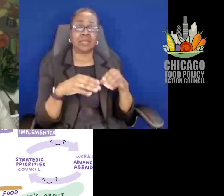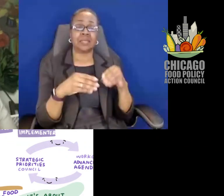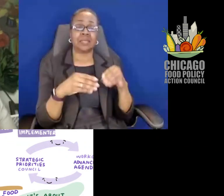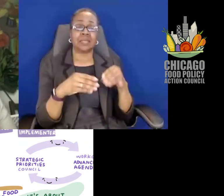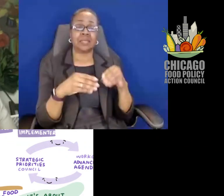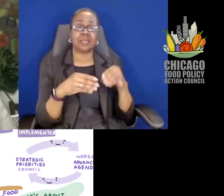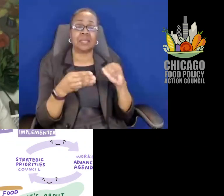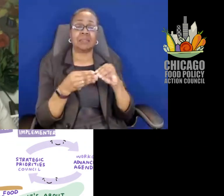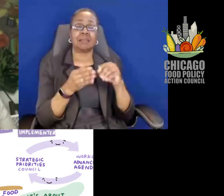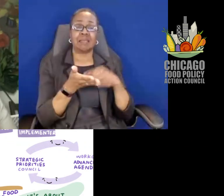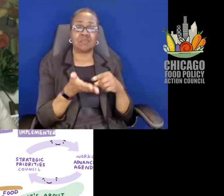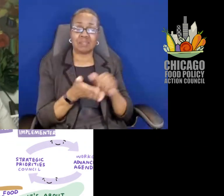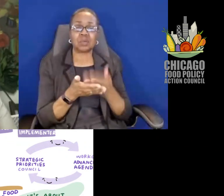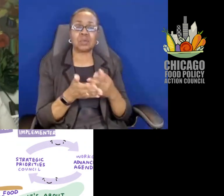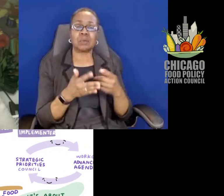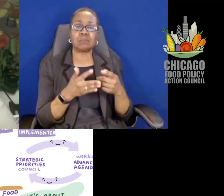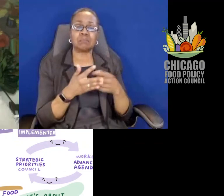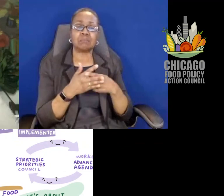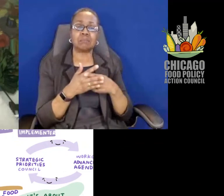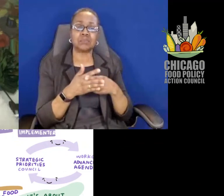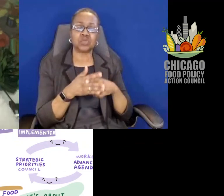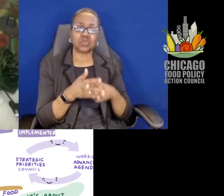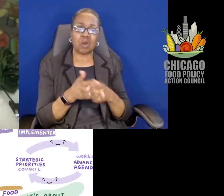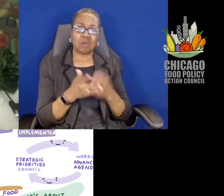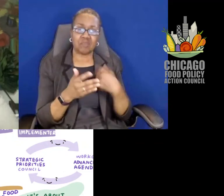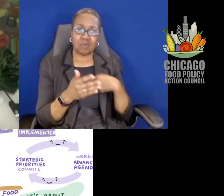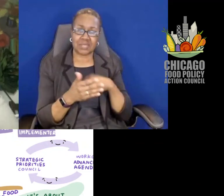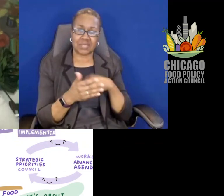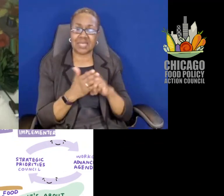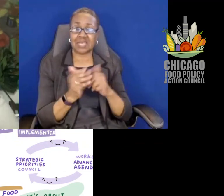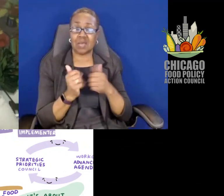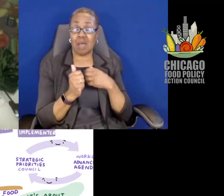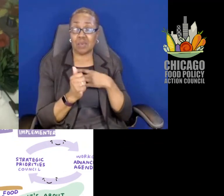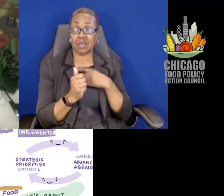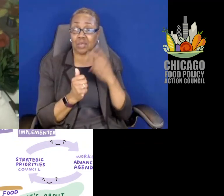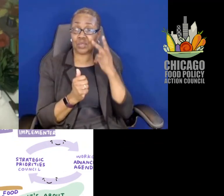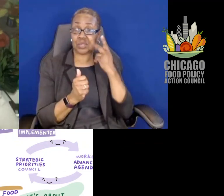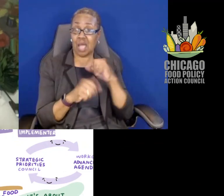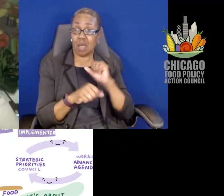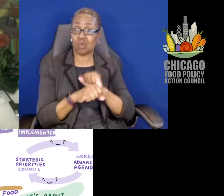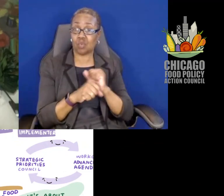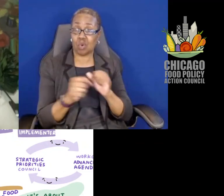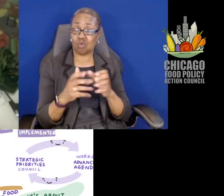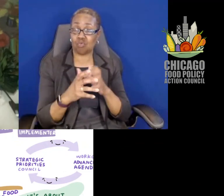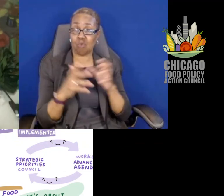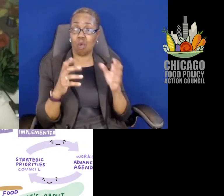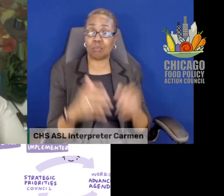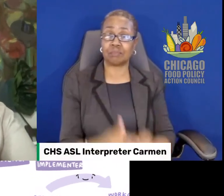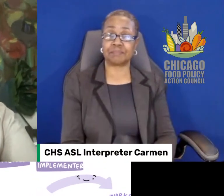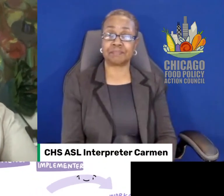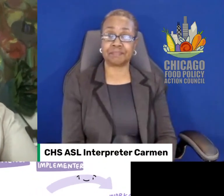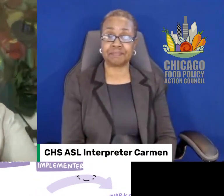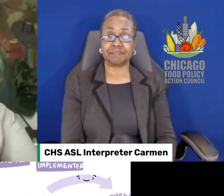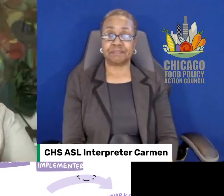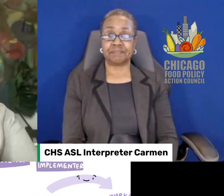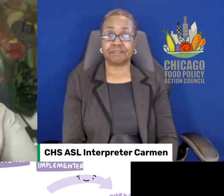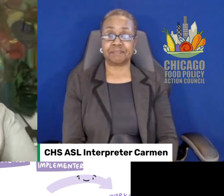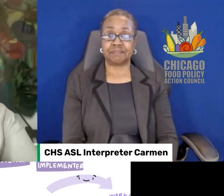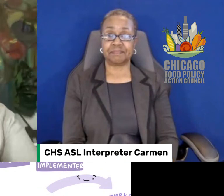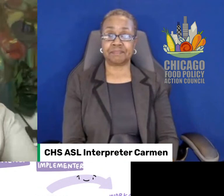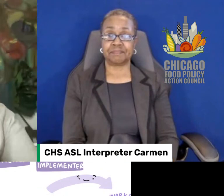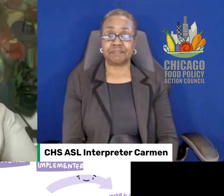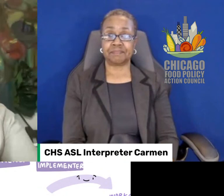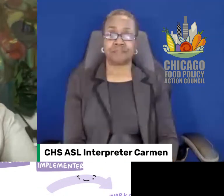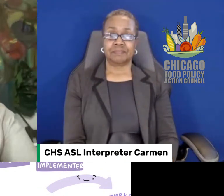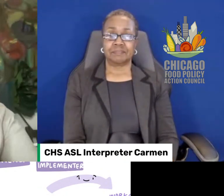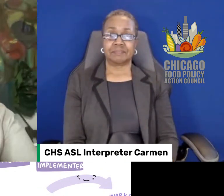starting point too, which is a little bit of how I would love to see our work grow at the city. Right, and echoing off